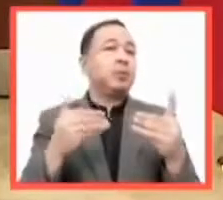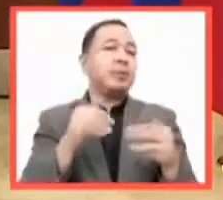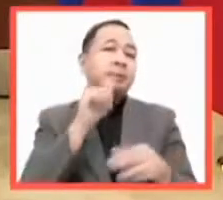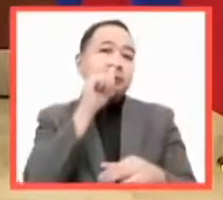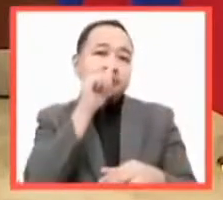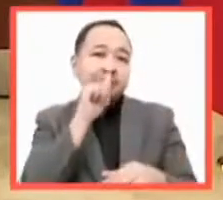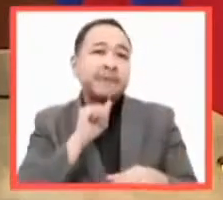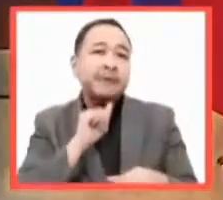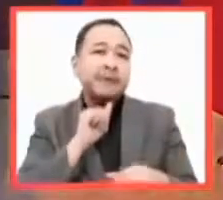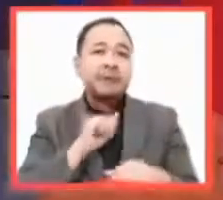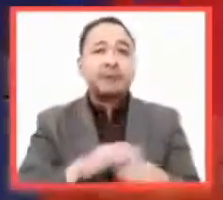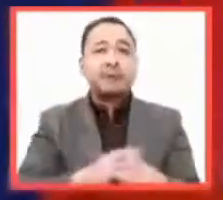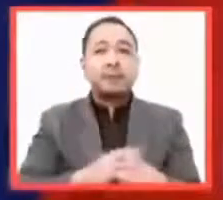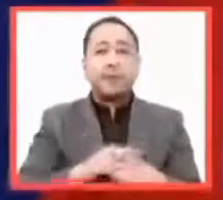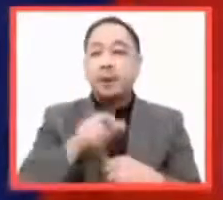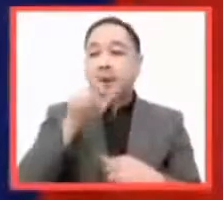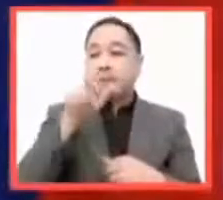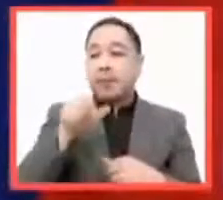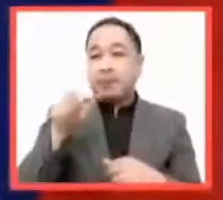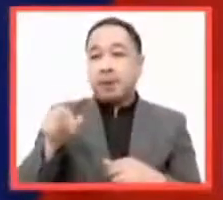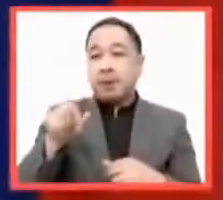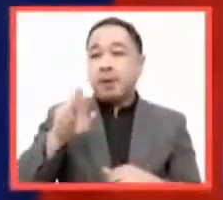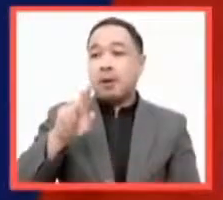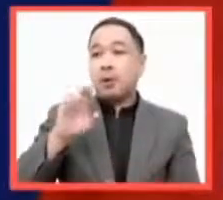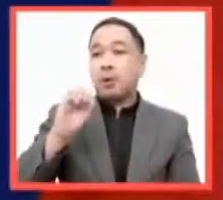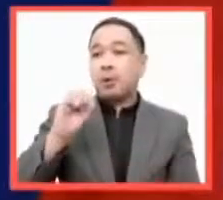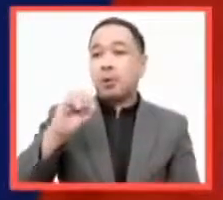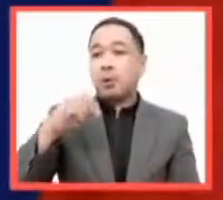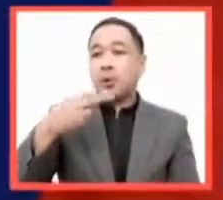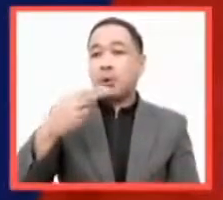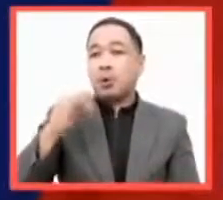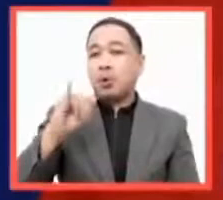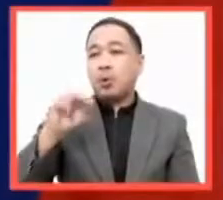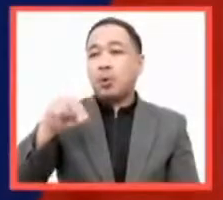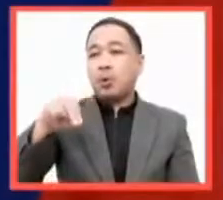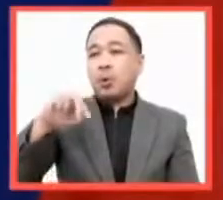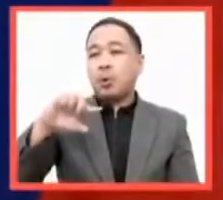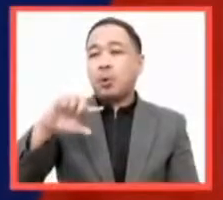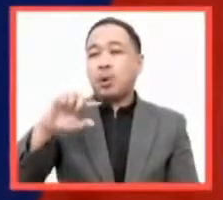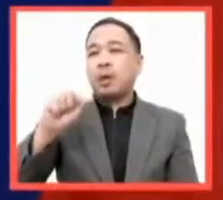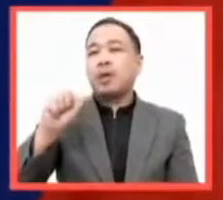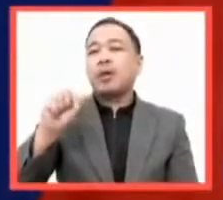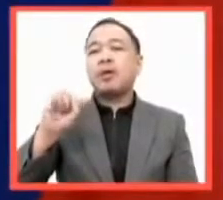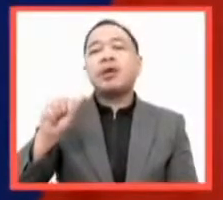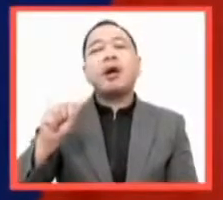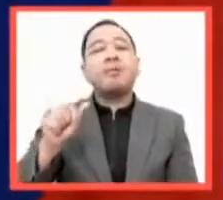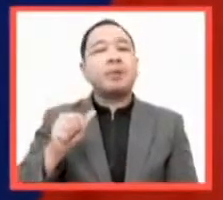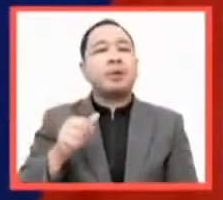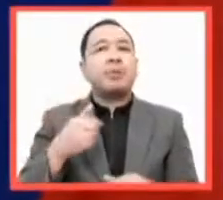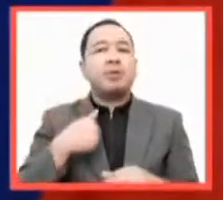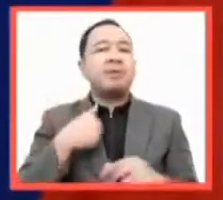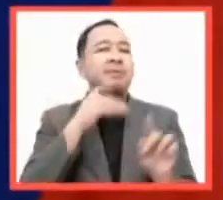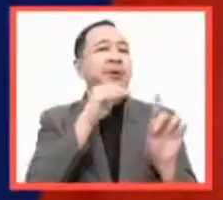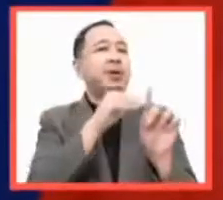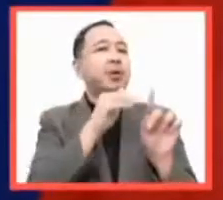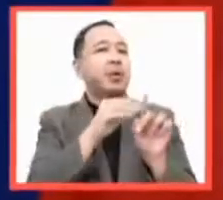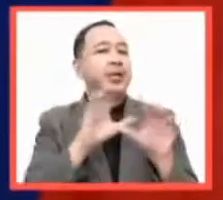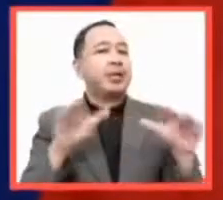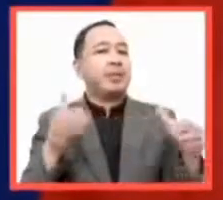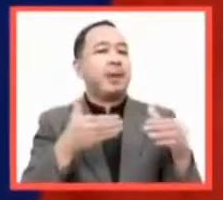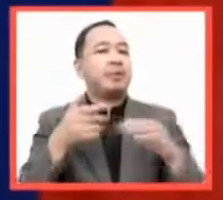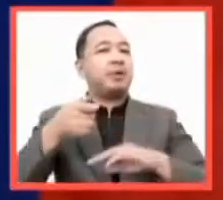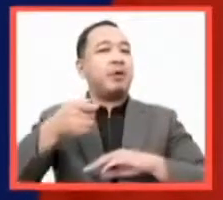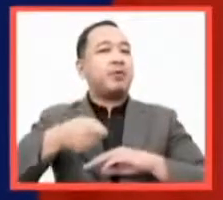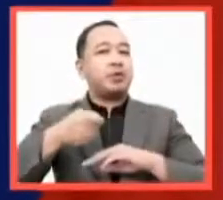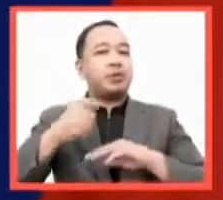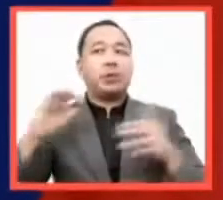to suffer. For the Rohingyas, I have instructed our Department of Justice to work closely with the